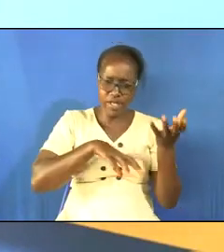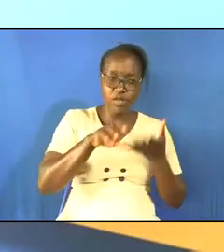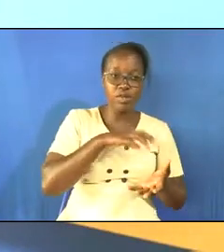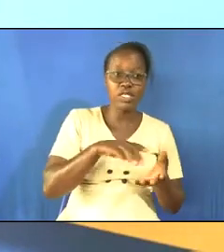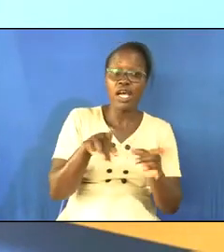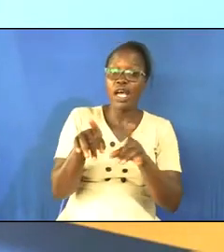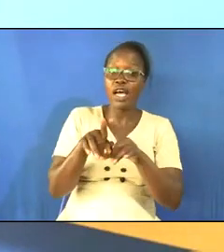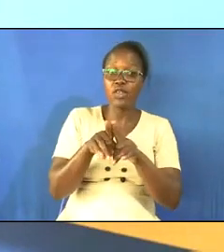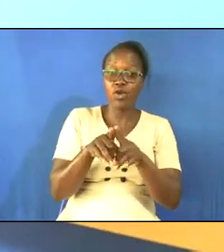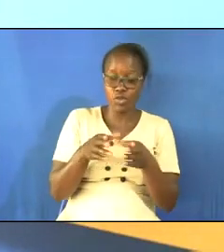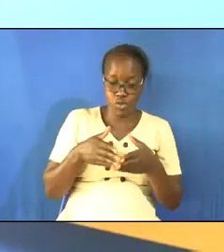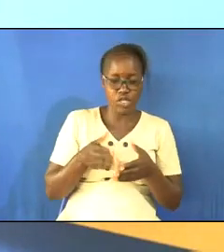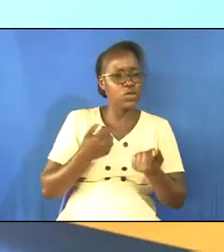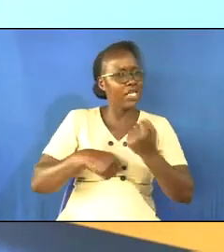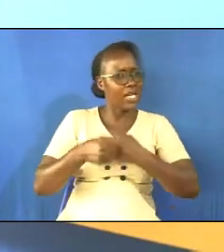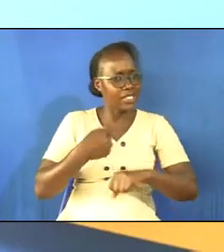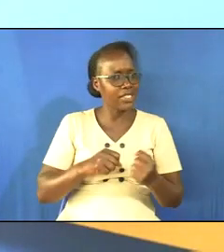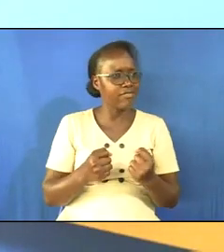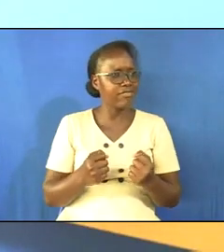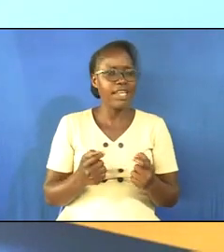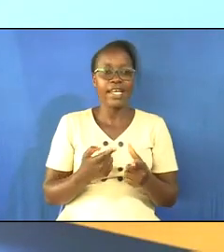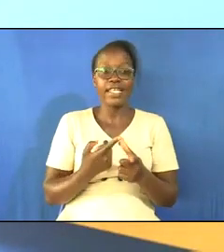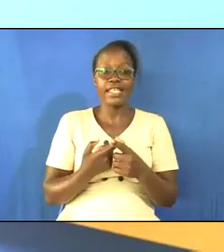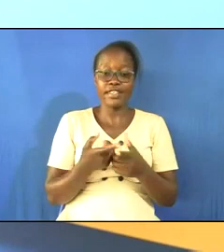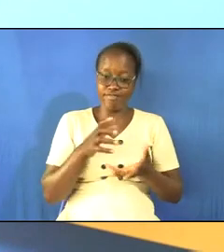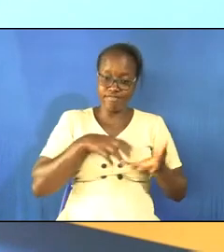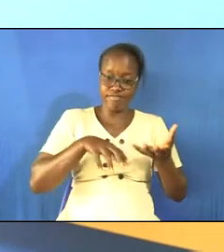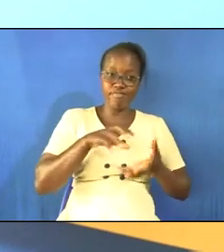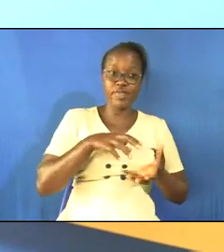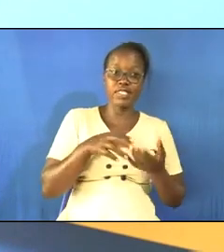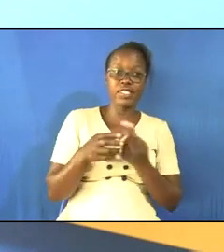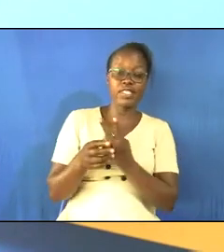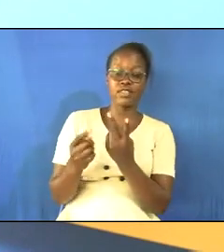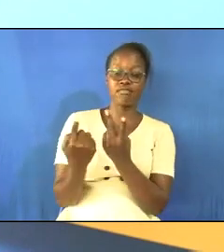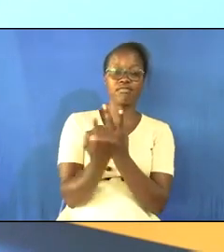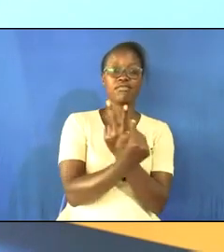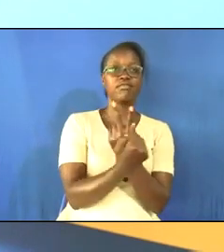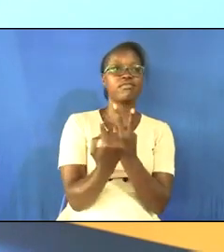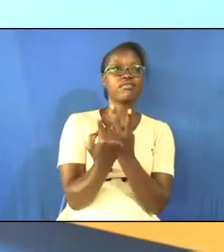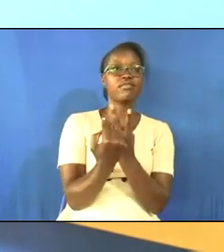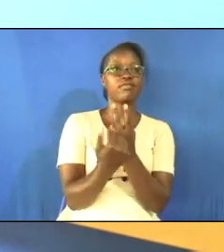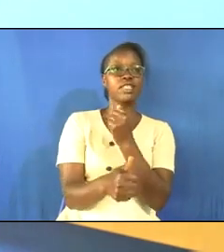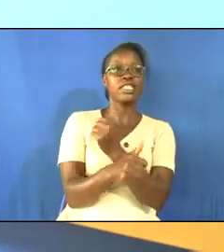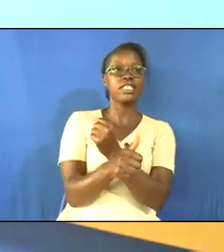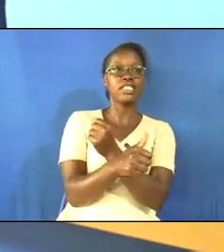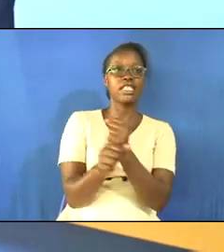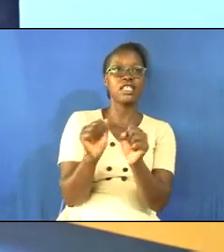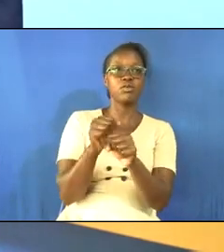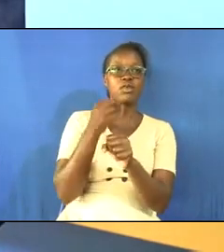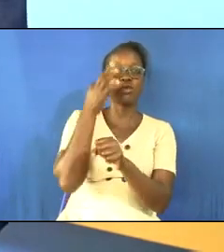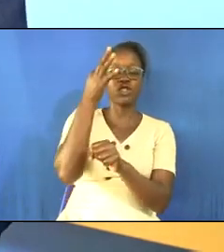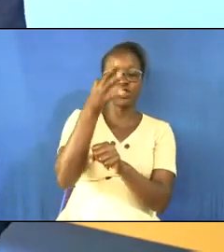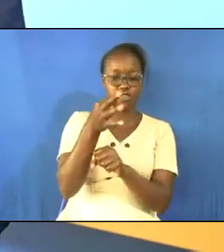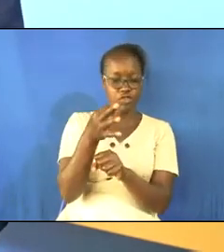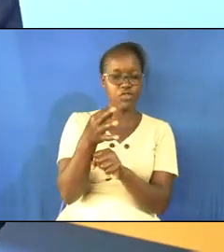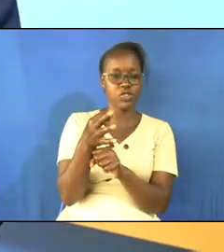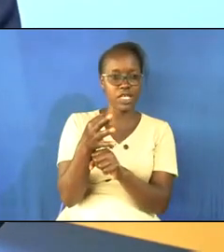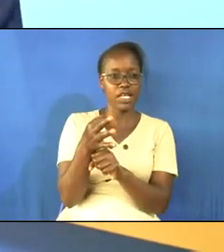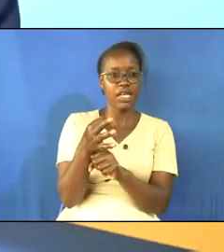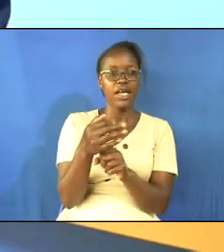sexual indiscretion. Now those are the things that will pull the trigger to the already loaded gun. And from there on, you have a full-fledged cervical